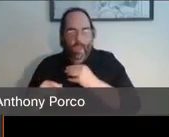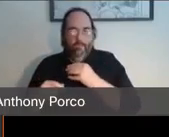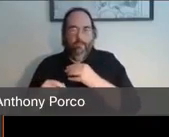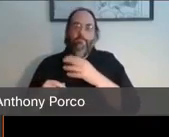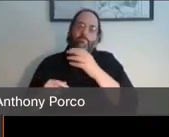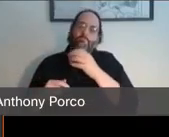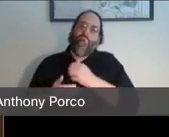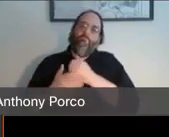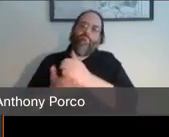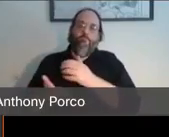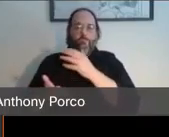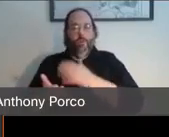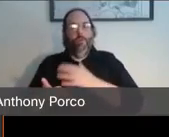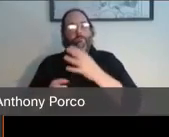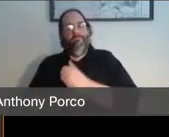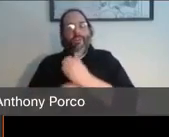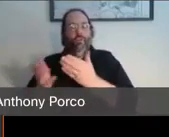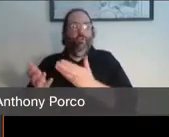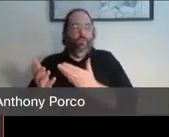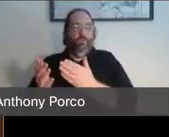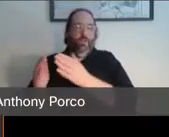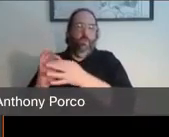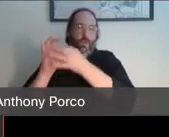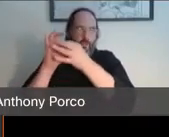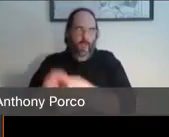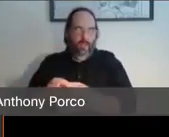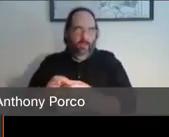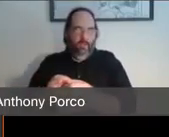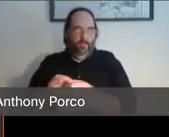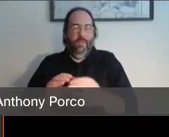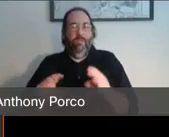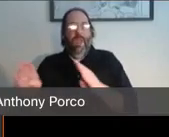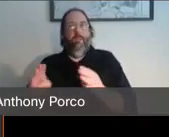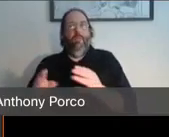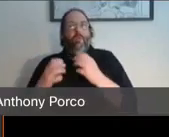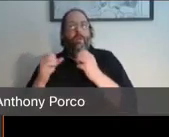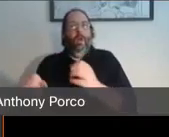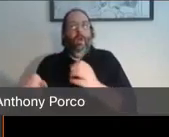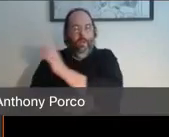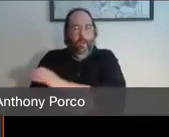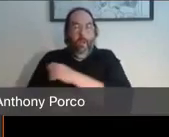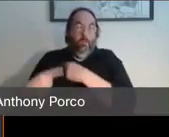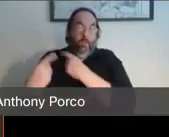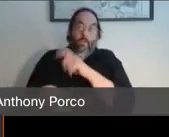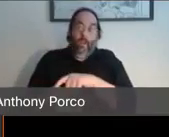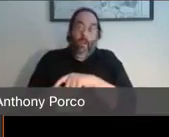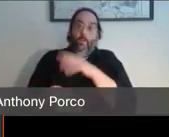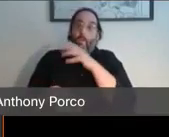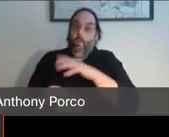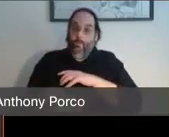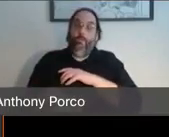services from a community-based behavioral health clinic. And since then, she continues to report doing